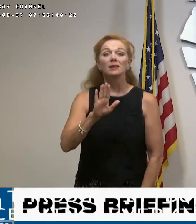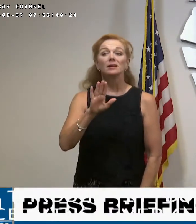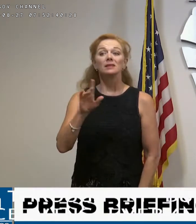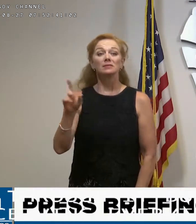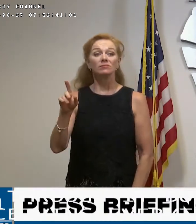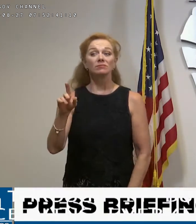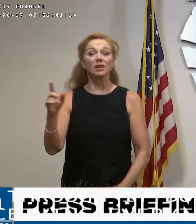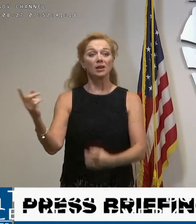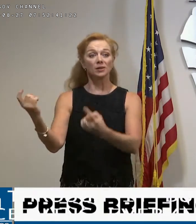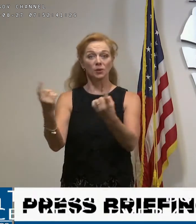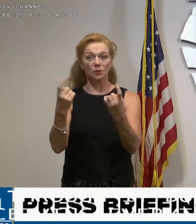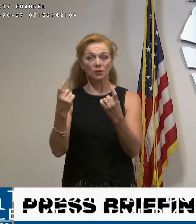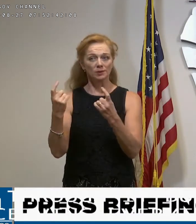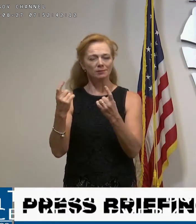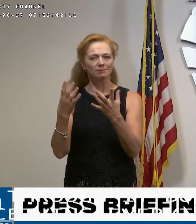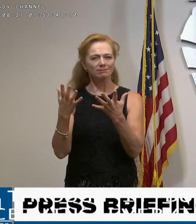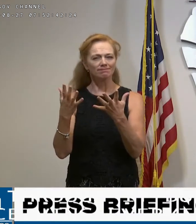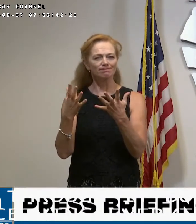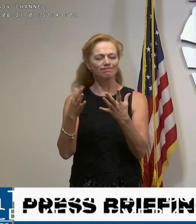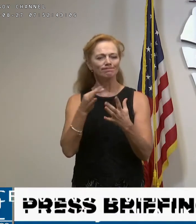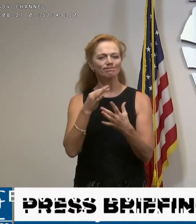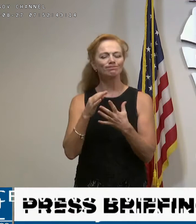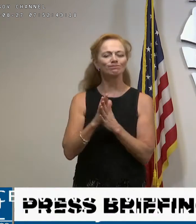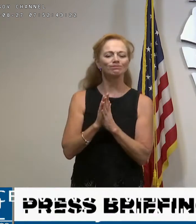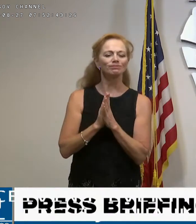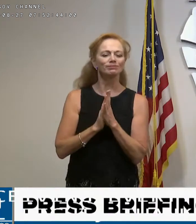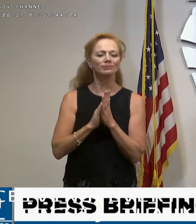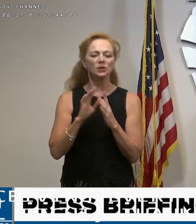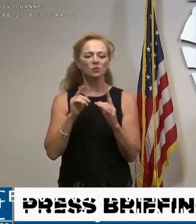of you have questions concerning the timing of this.